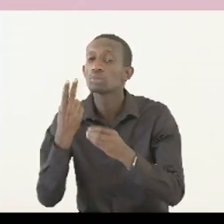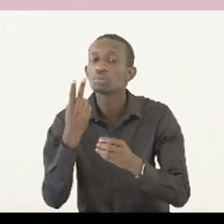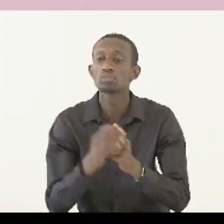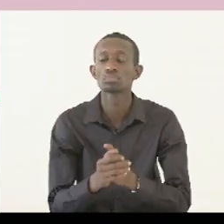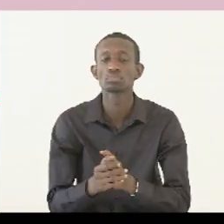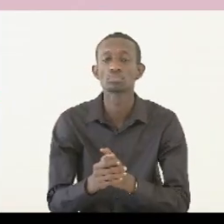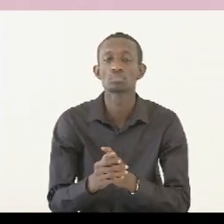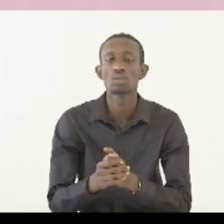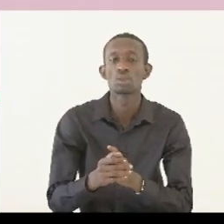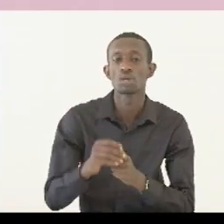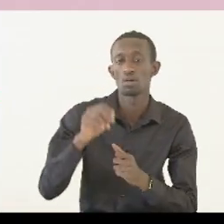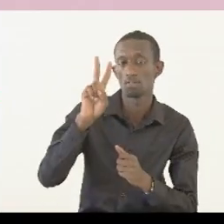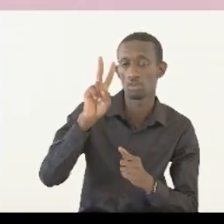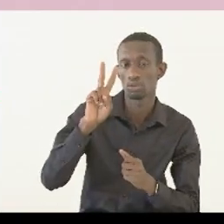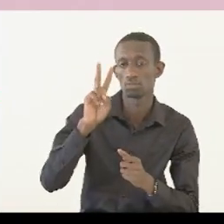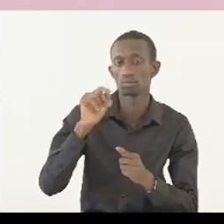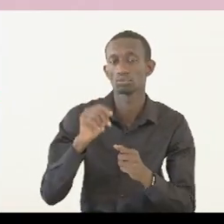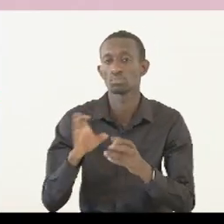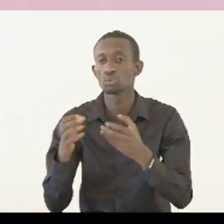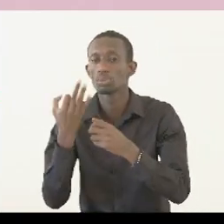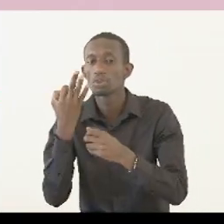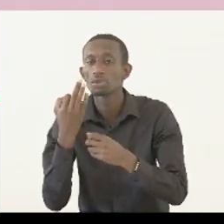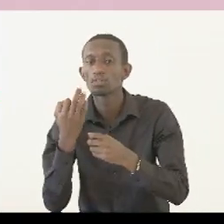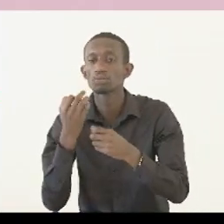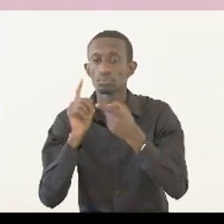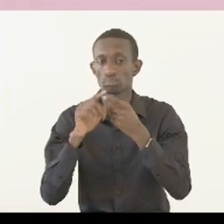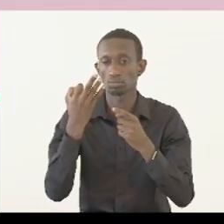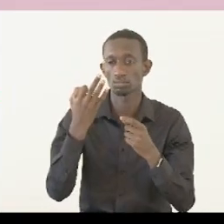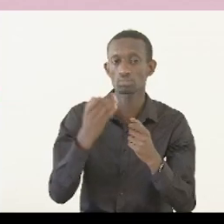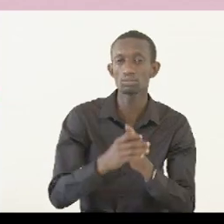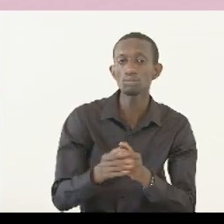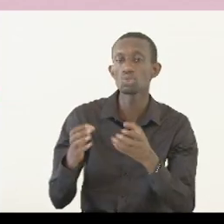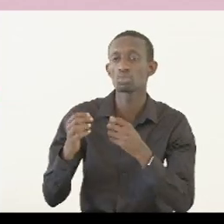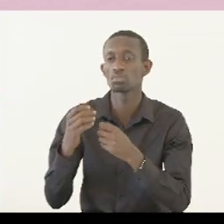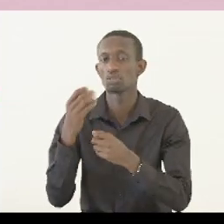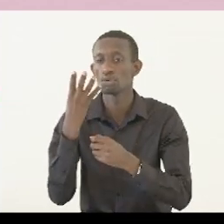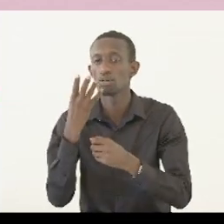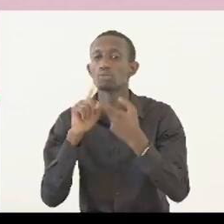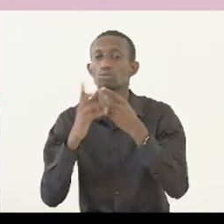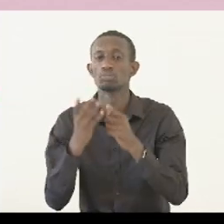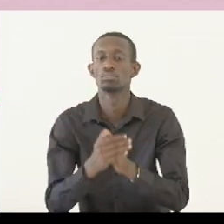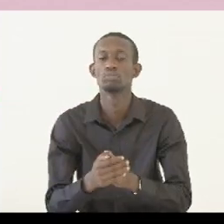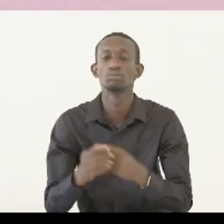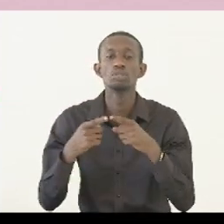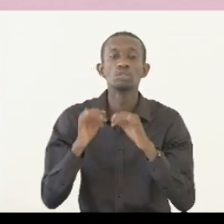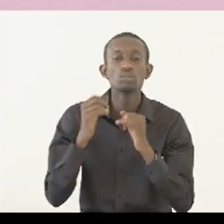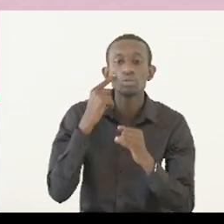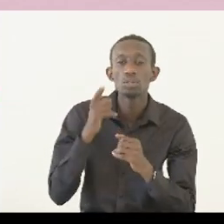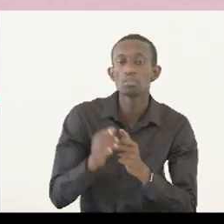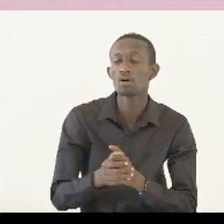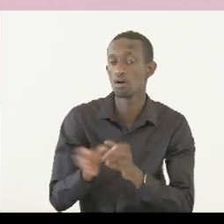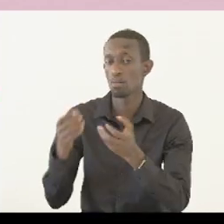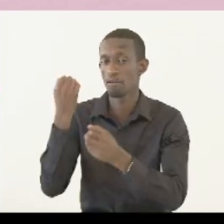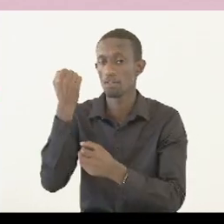valence is 2. For group 3, the valence is 3. And for group 4, the valence is 4. But when you go to